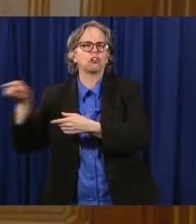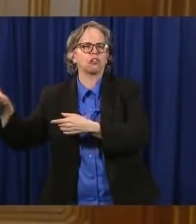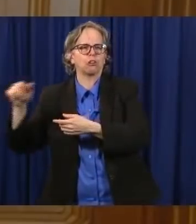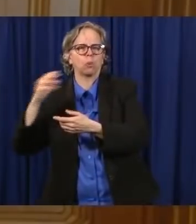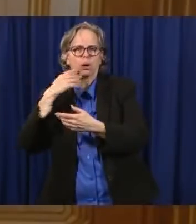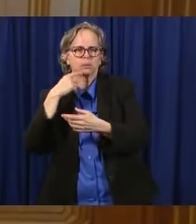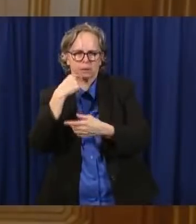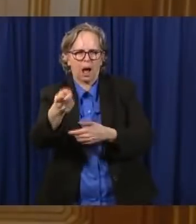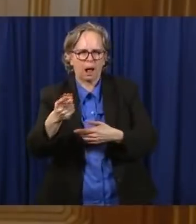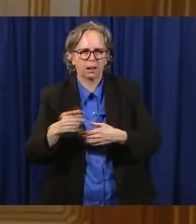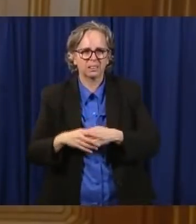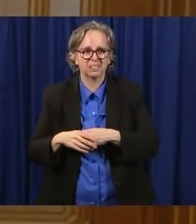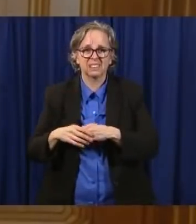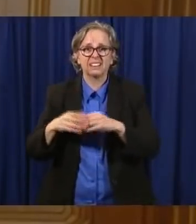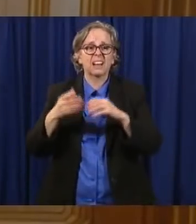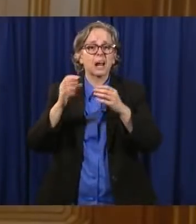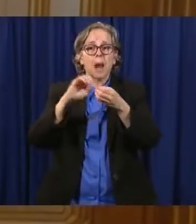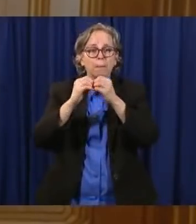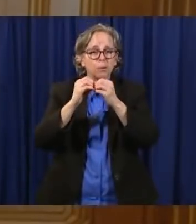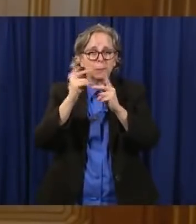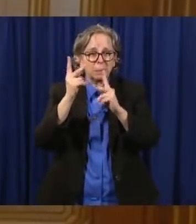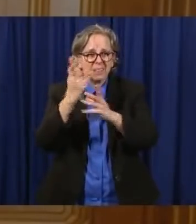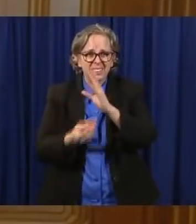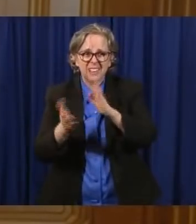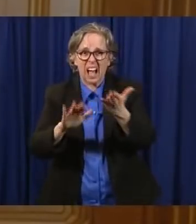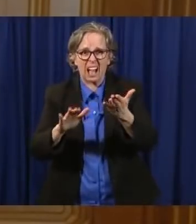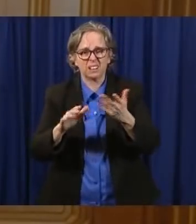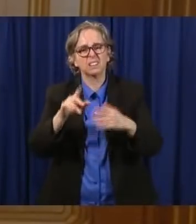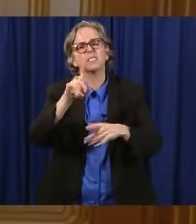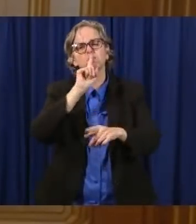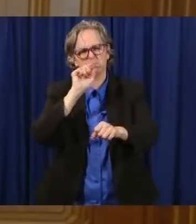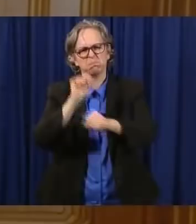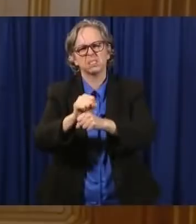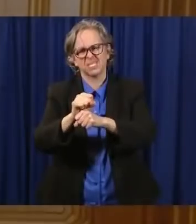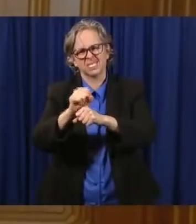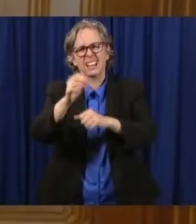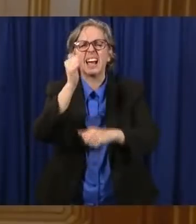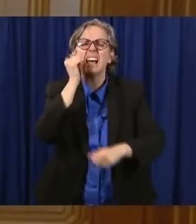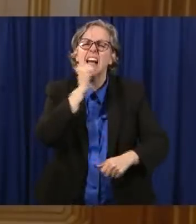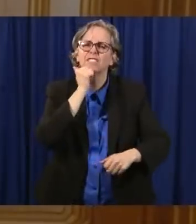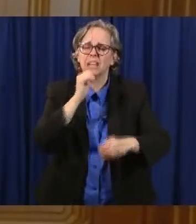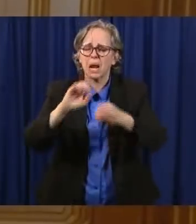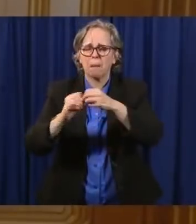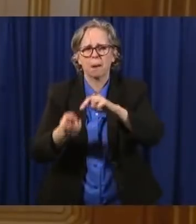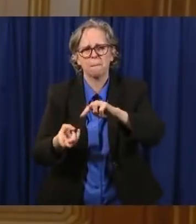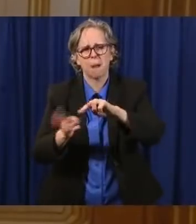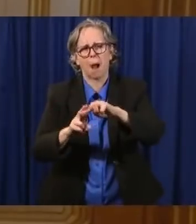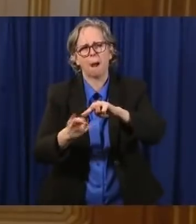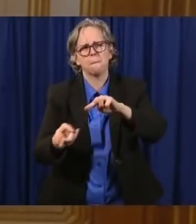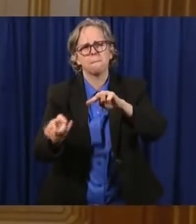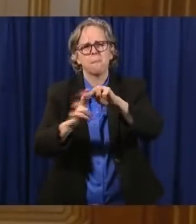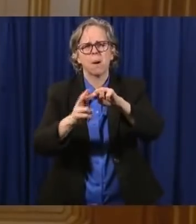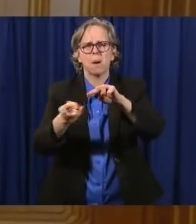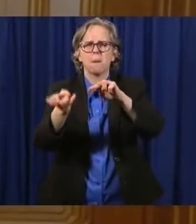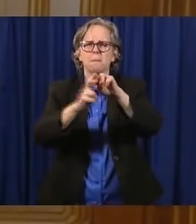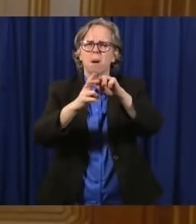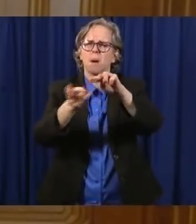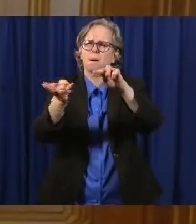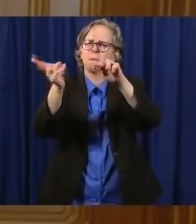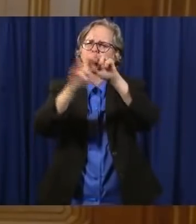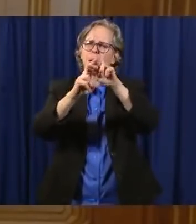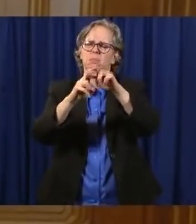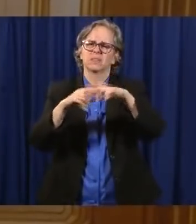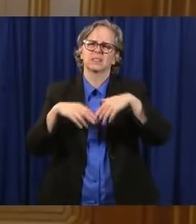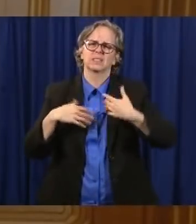again. They're going up per day. Every day there's more. They are a